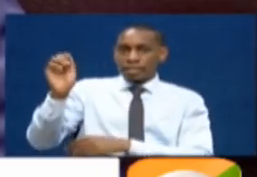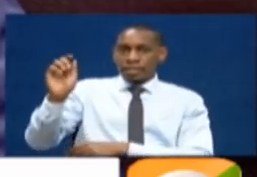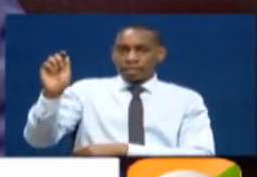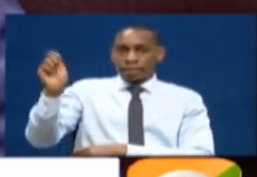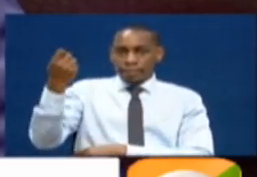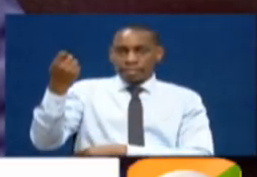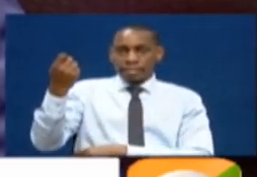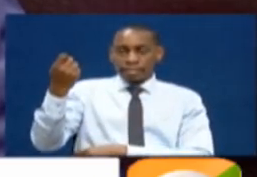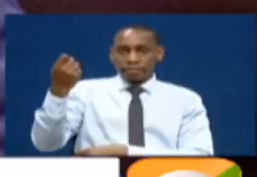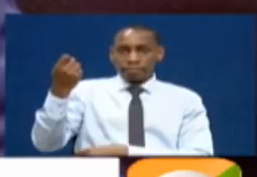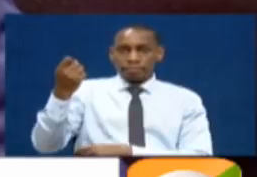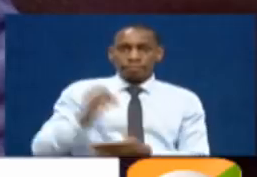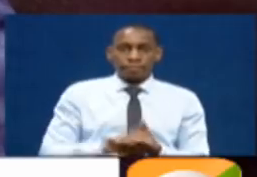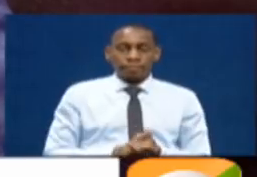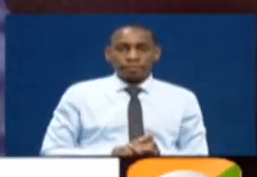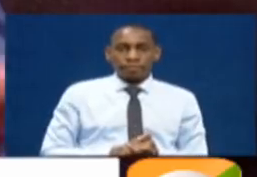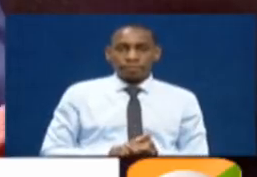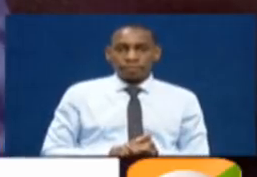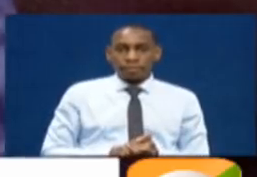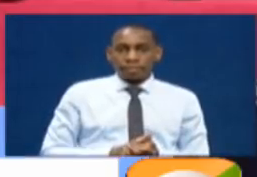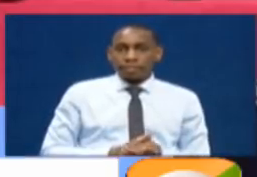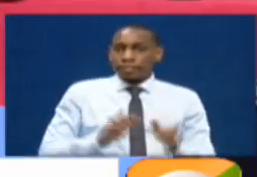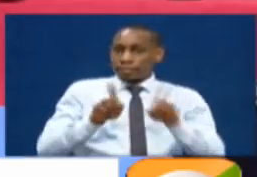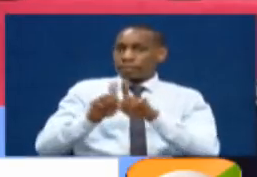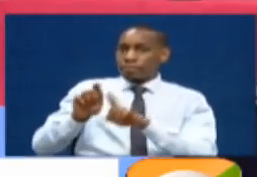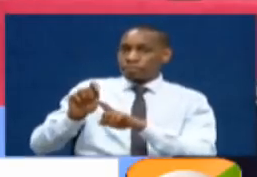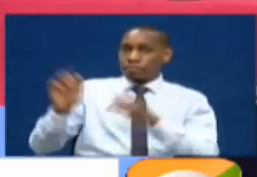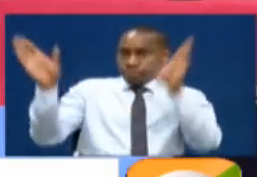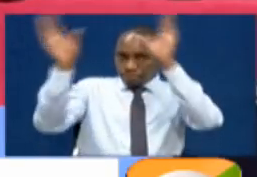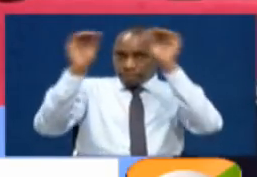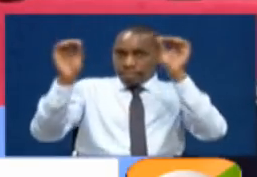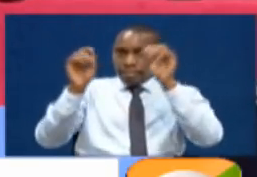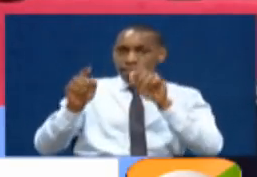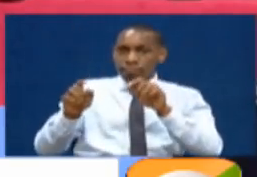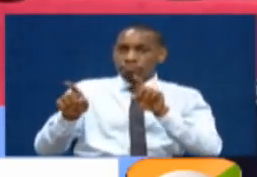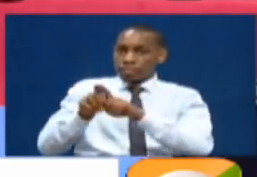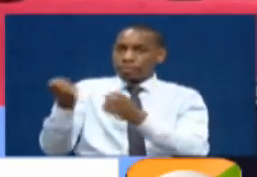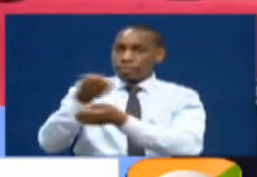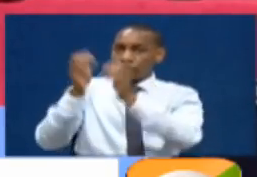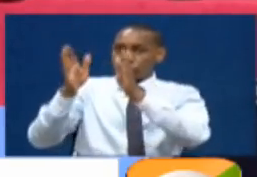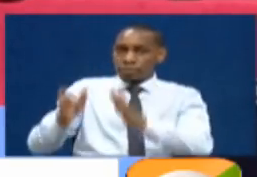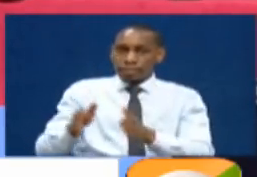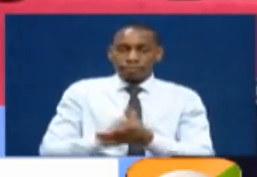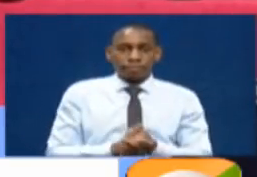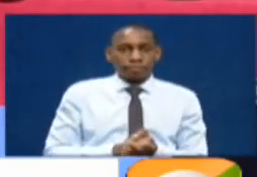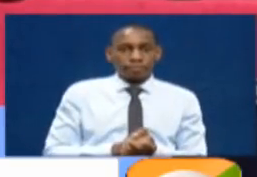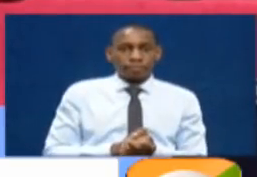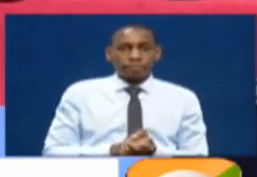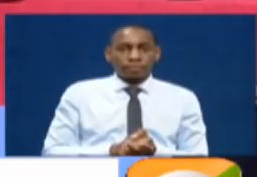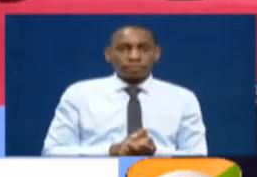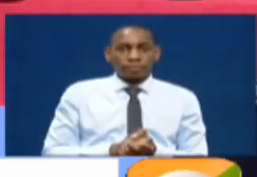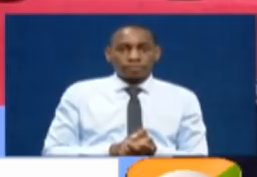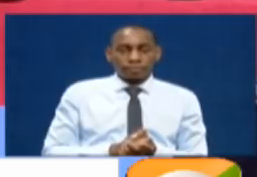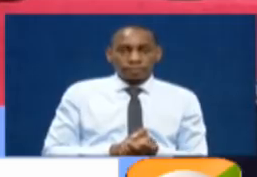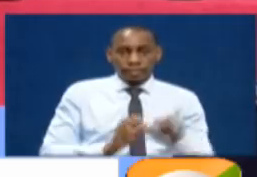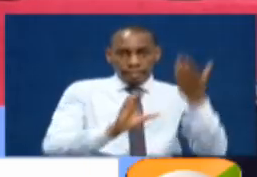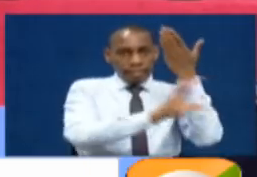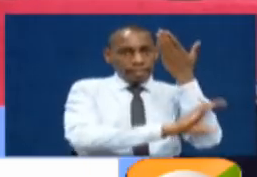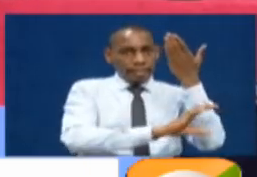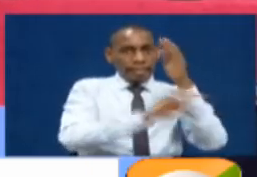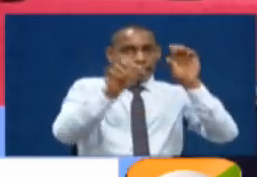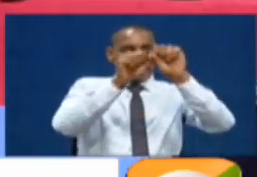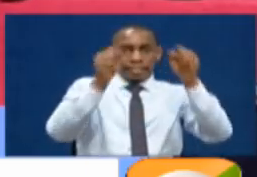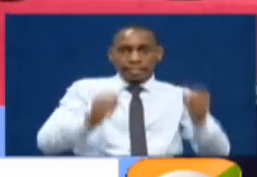our president is meant to be an economist. Incidentally, we need, the country has systems of governance